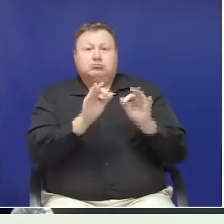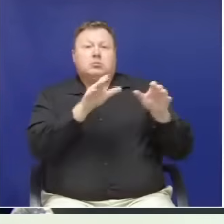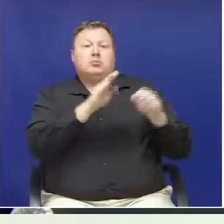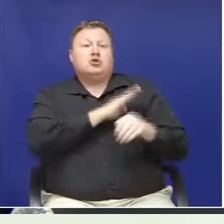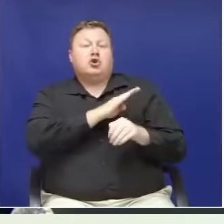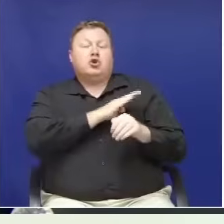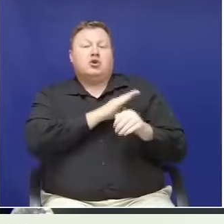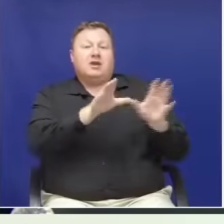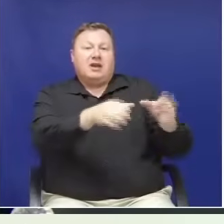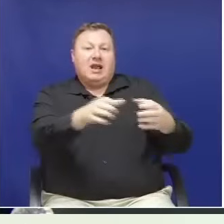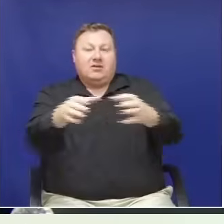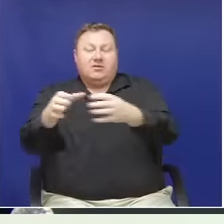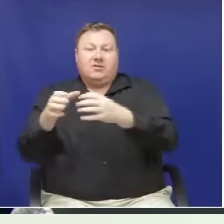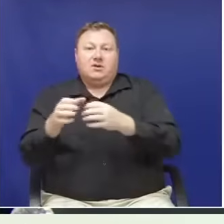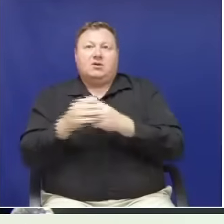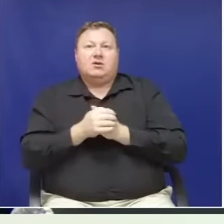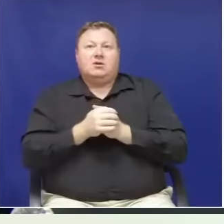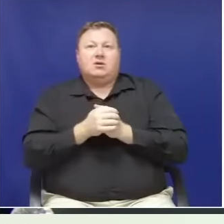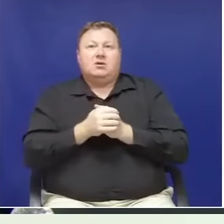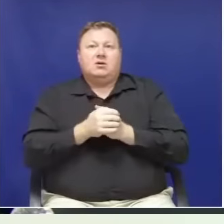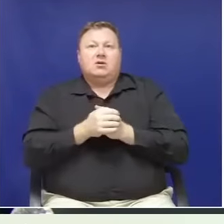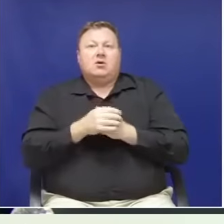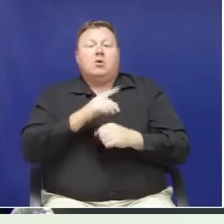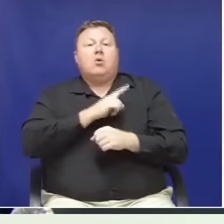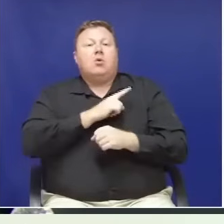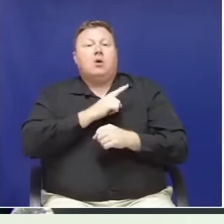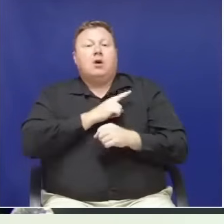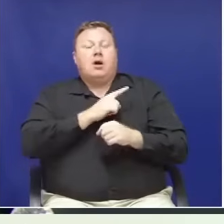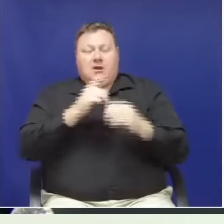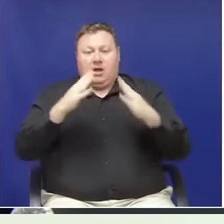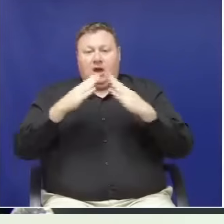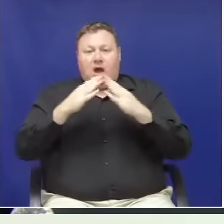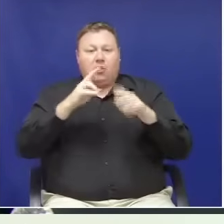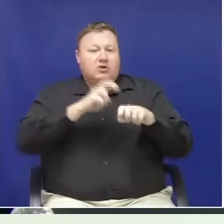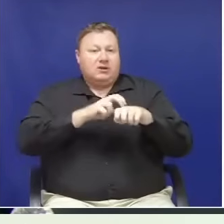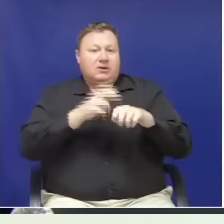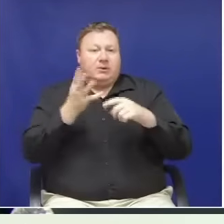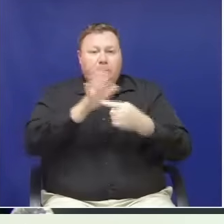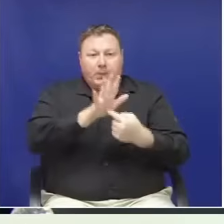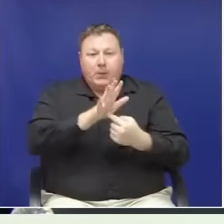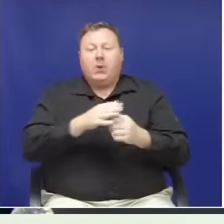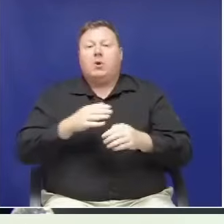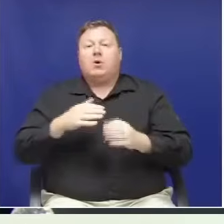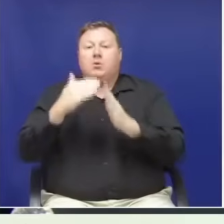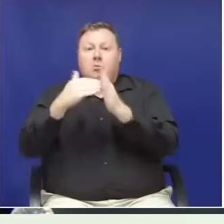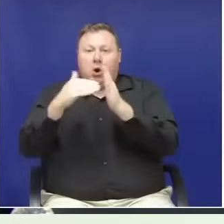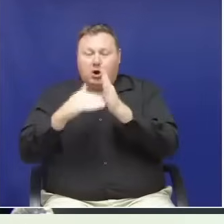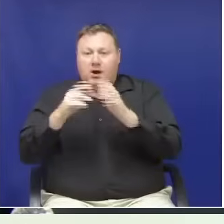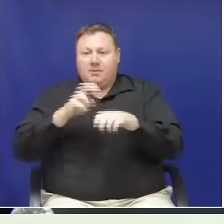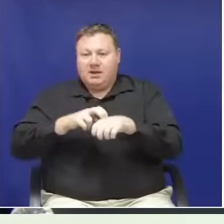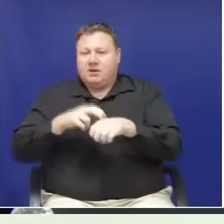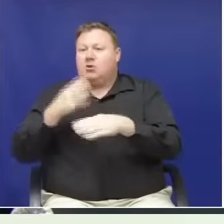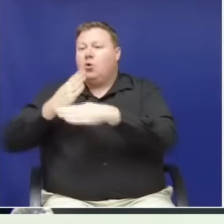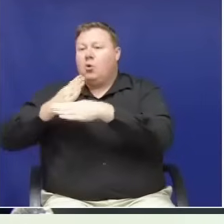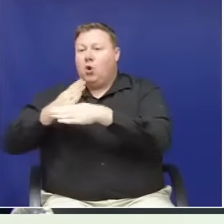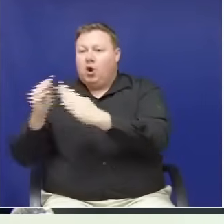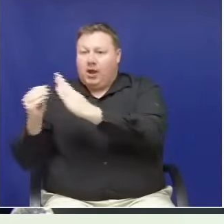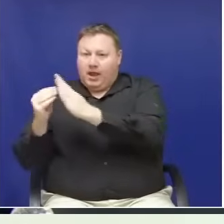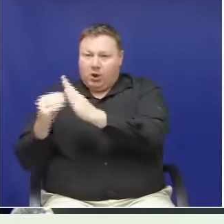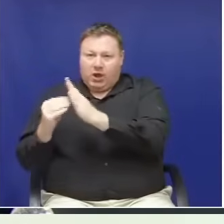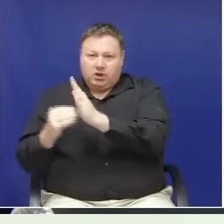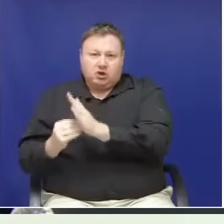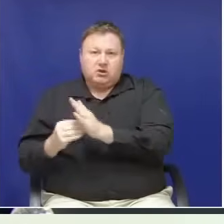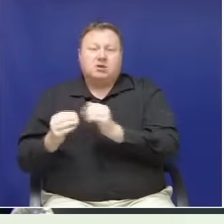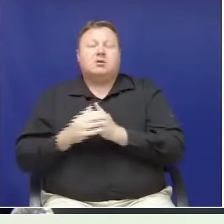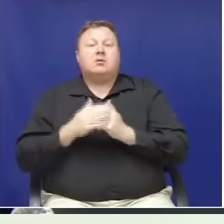level for determination of housing needs, programming needs, and work allocation. The